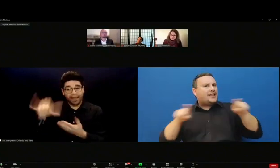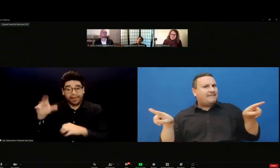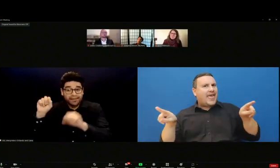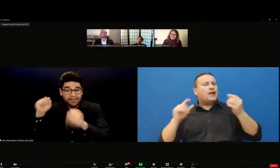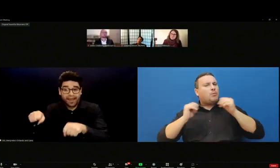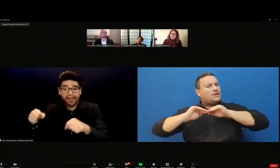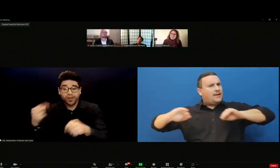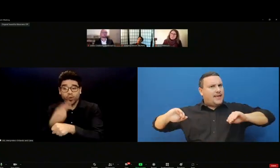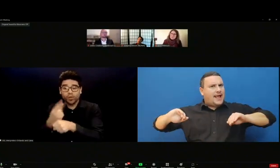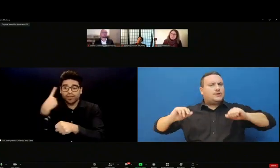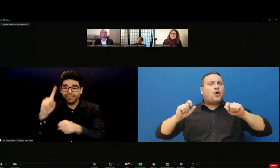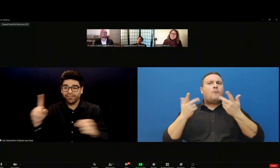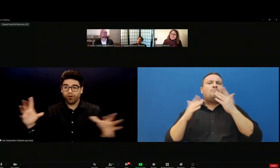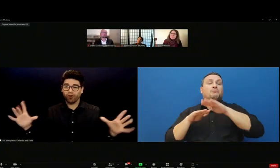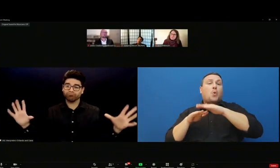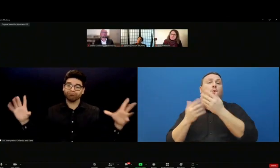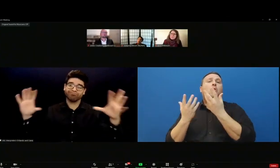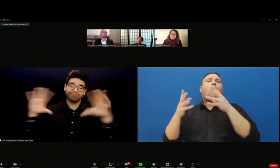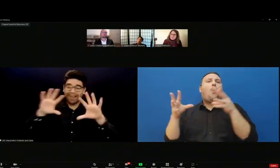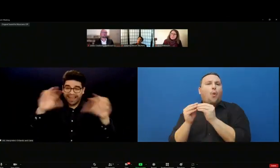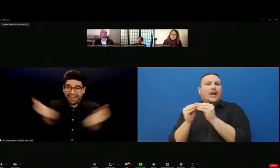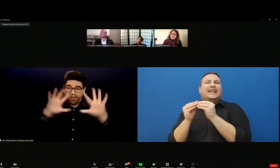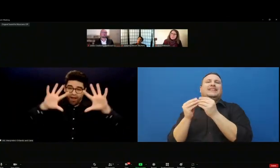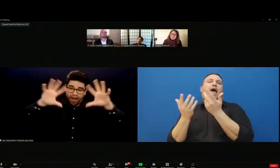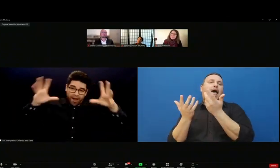these multiple information units together.